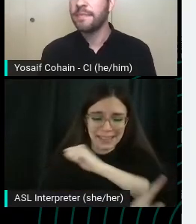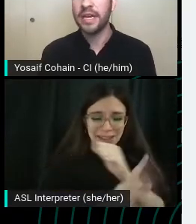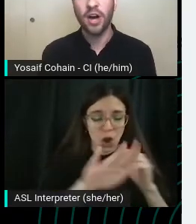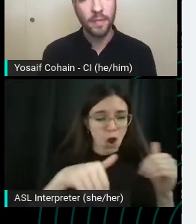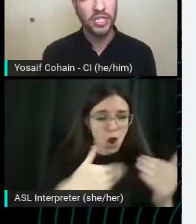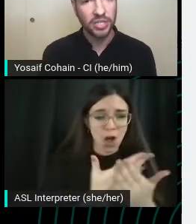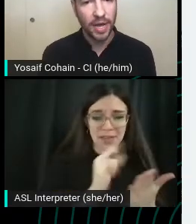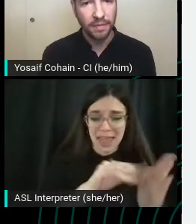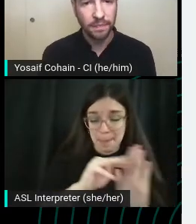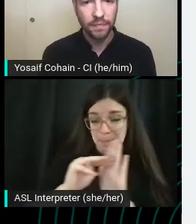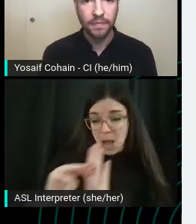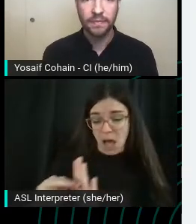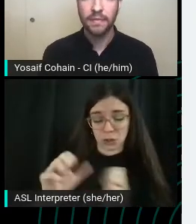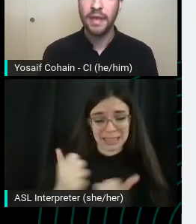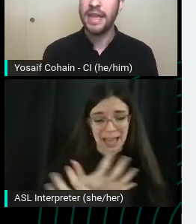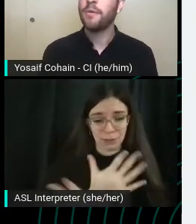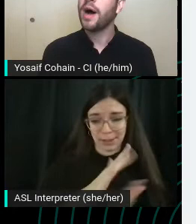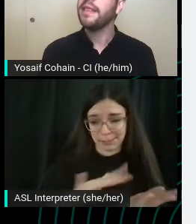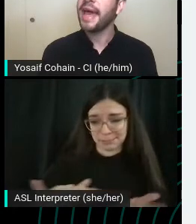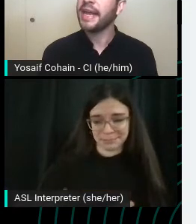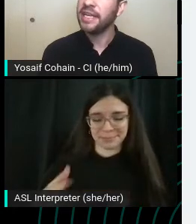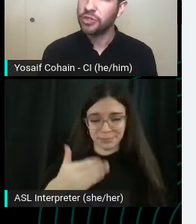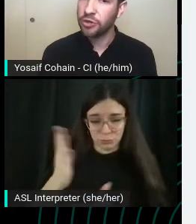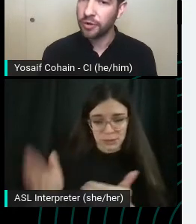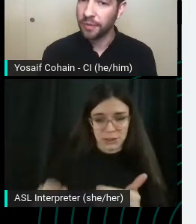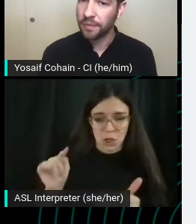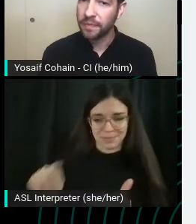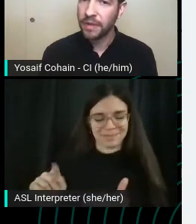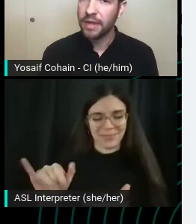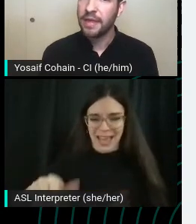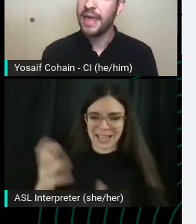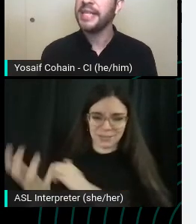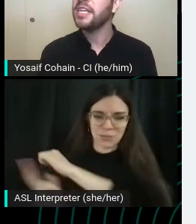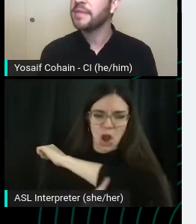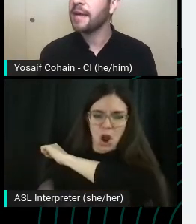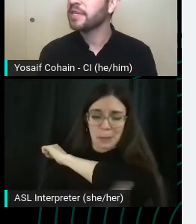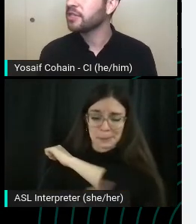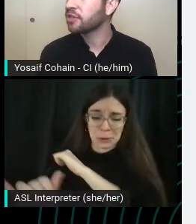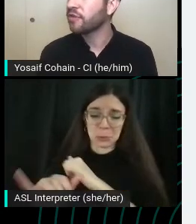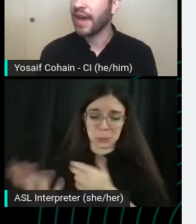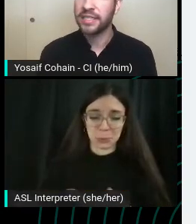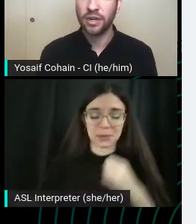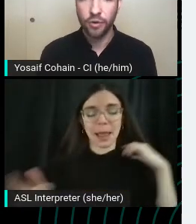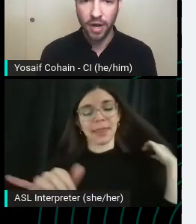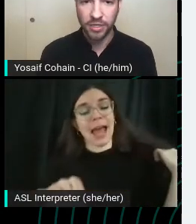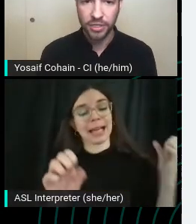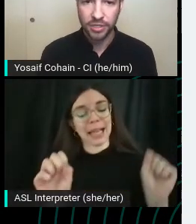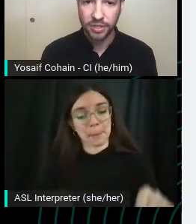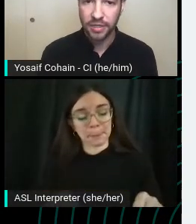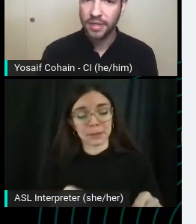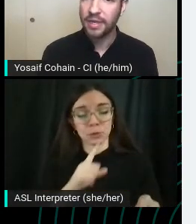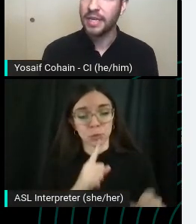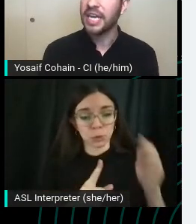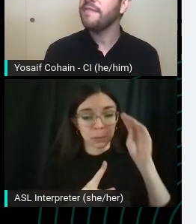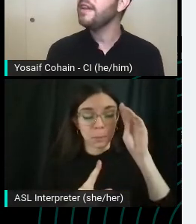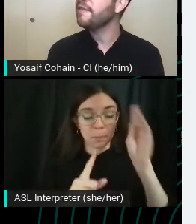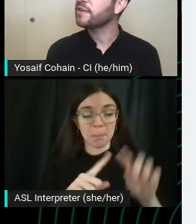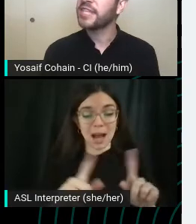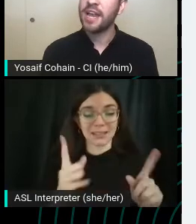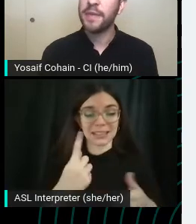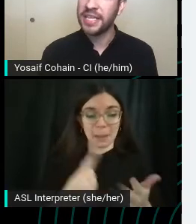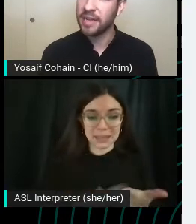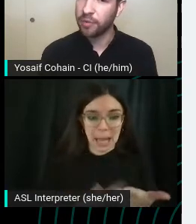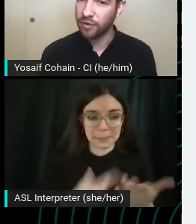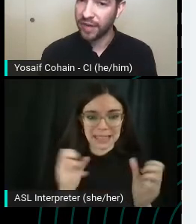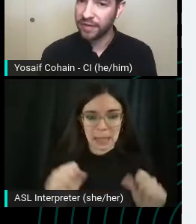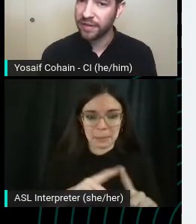of that to be garbage as well. Now, while that is true, that sometimes can serve as a crutch. Even if your